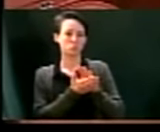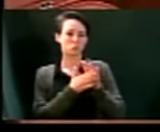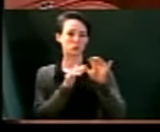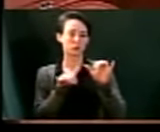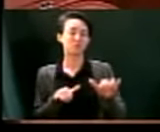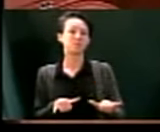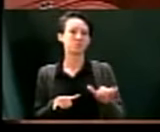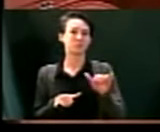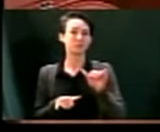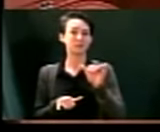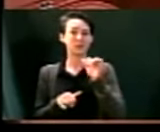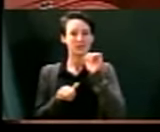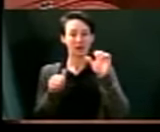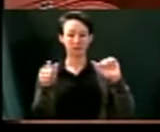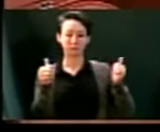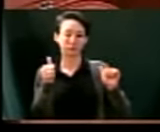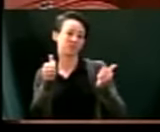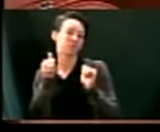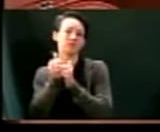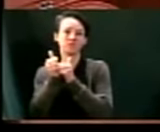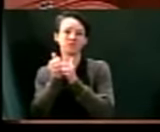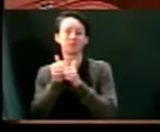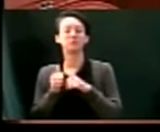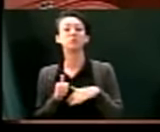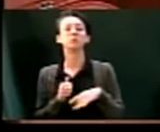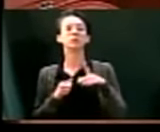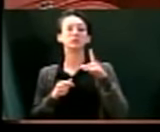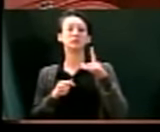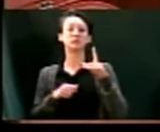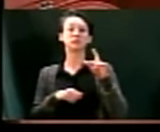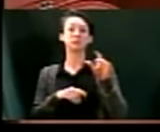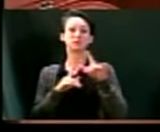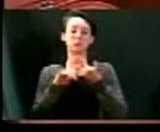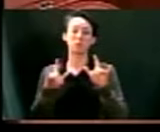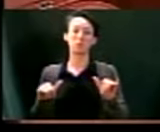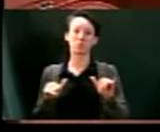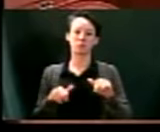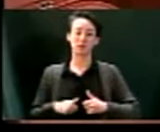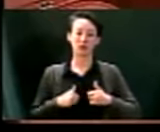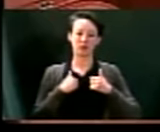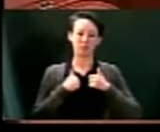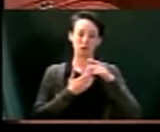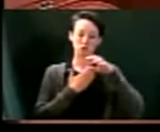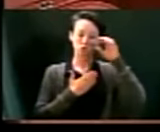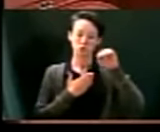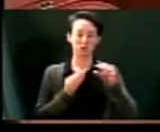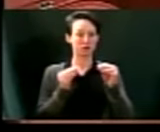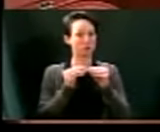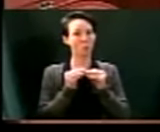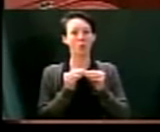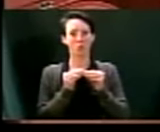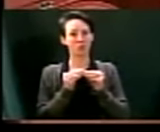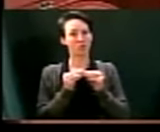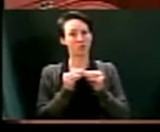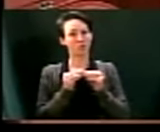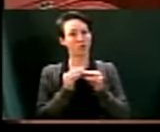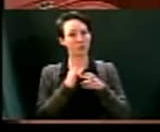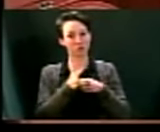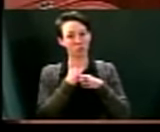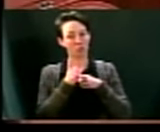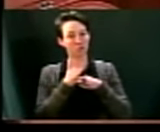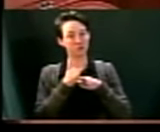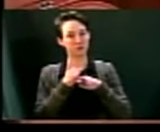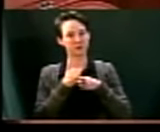insufficient. At the same time, the life of the students have become more demanding, both academically